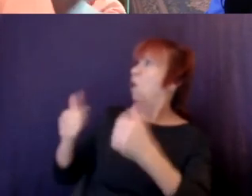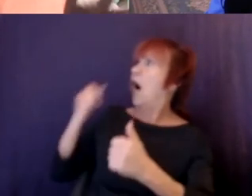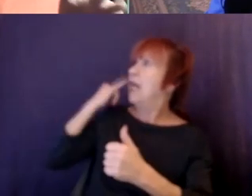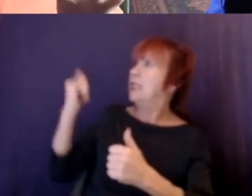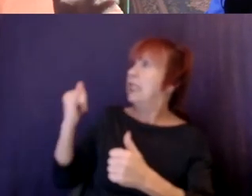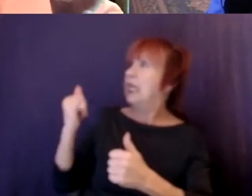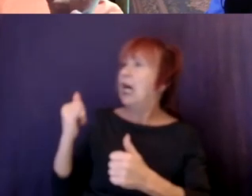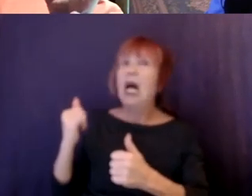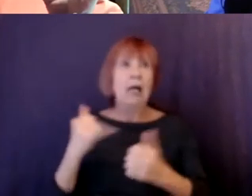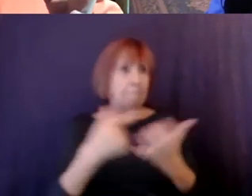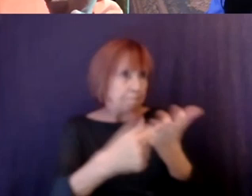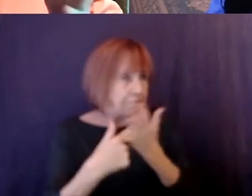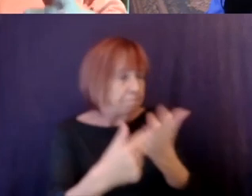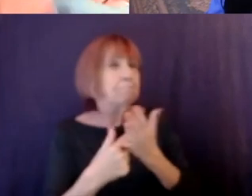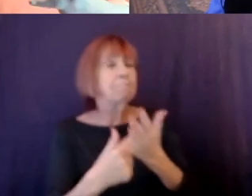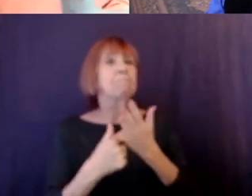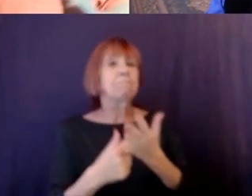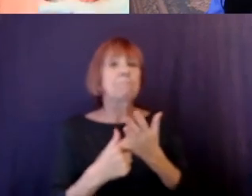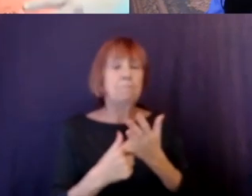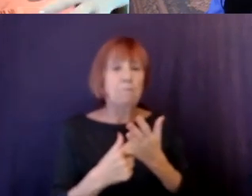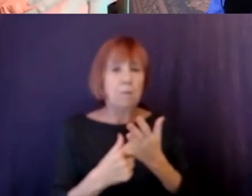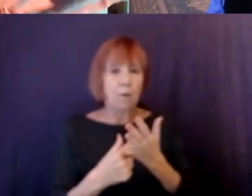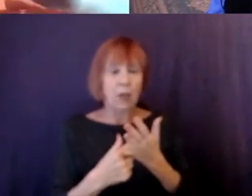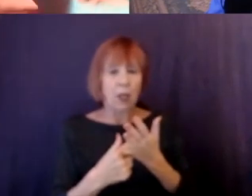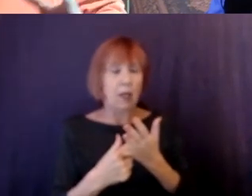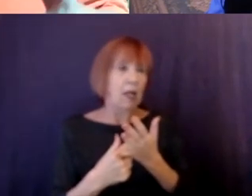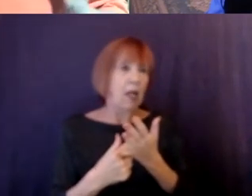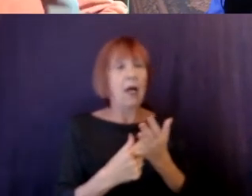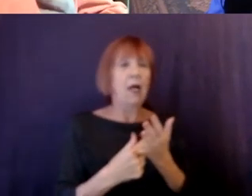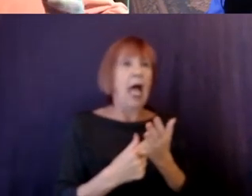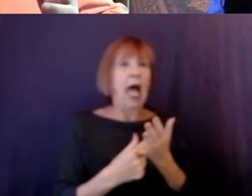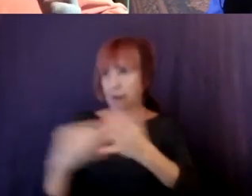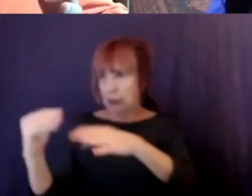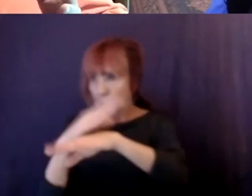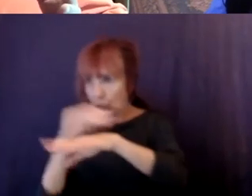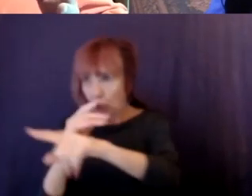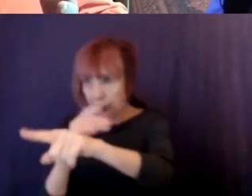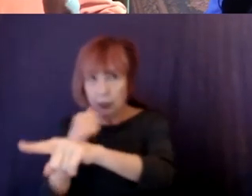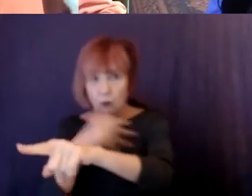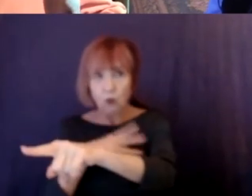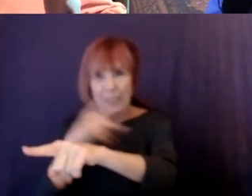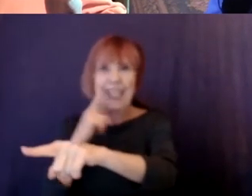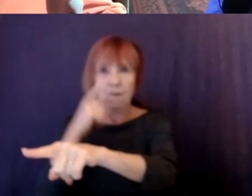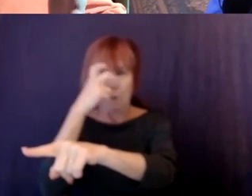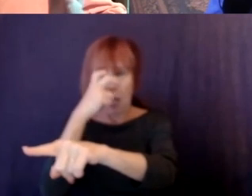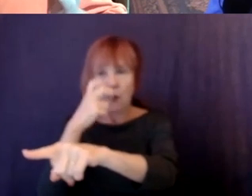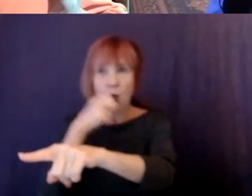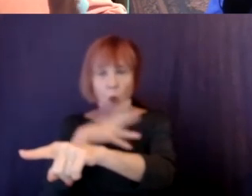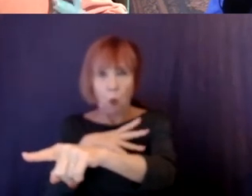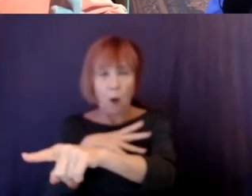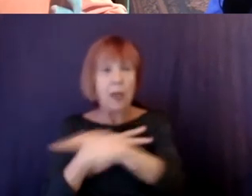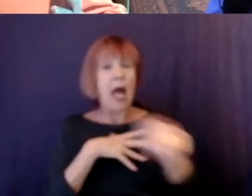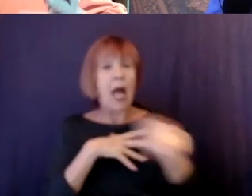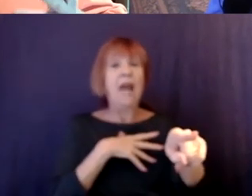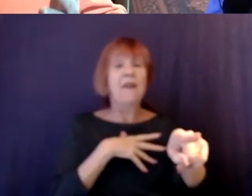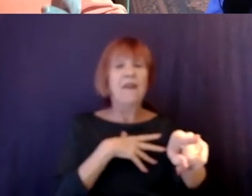bit of back and forth between, they basically, you know, consulted with her a little bit about it. And they came up with a